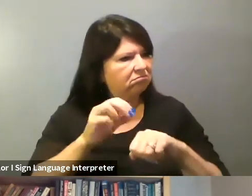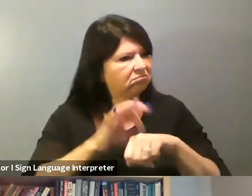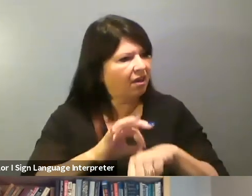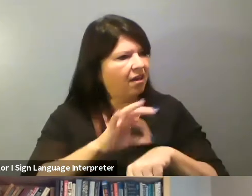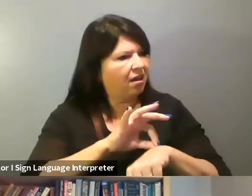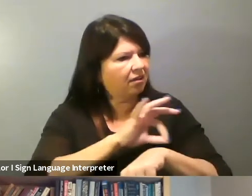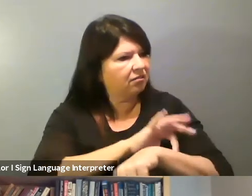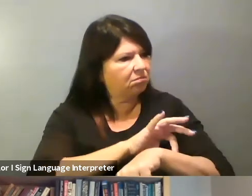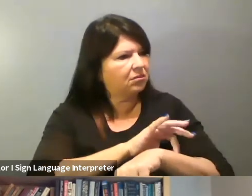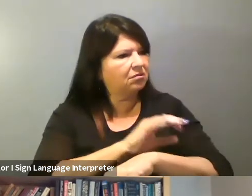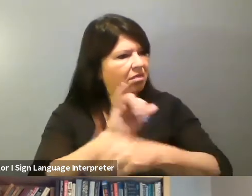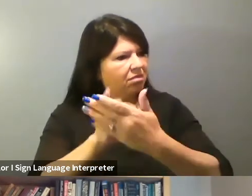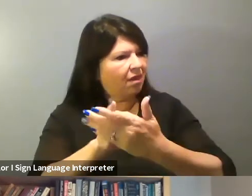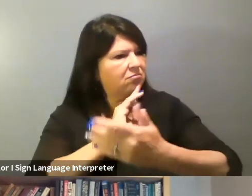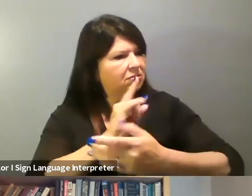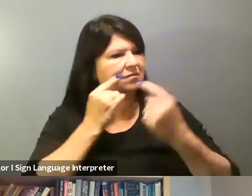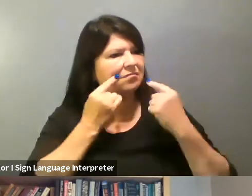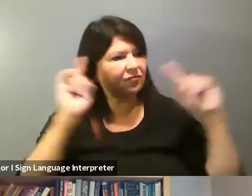was political.